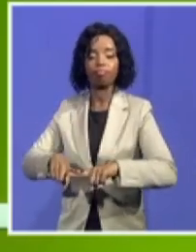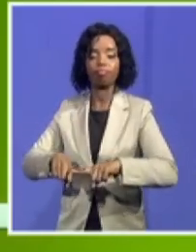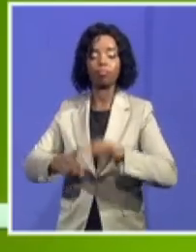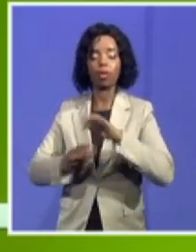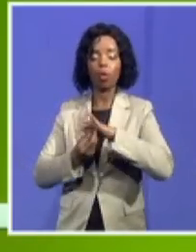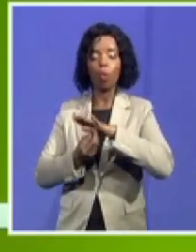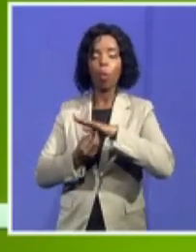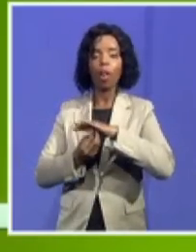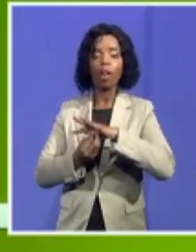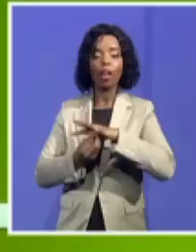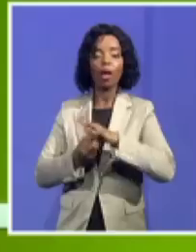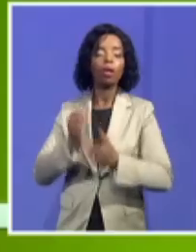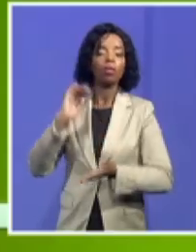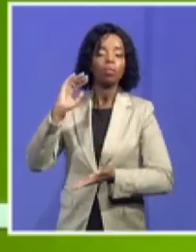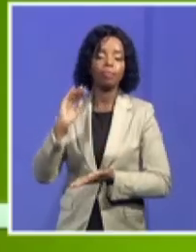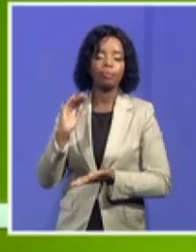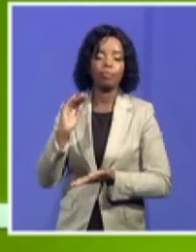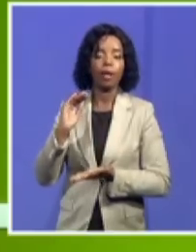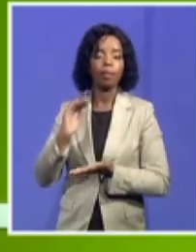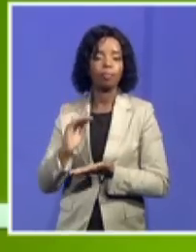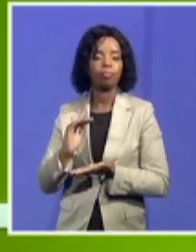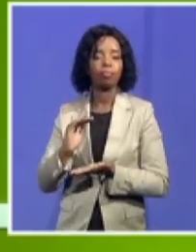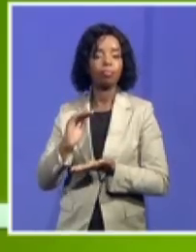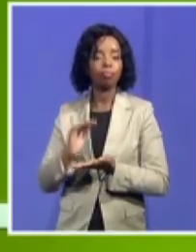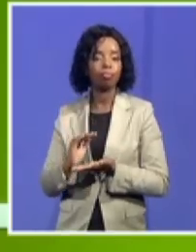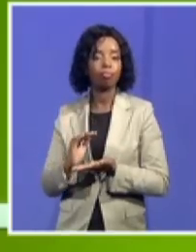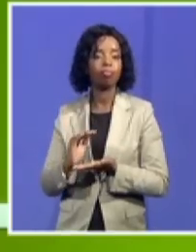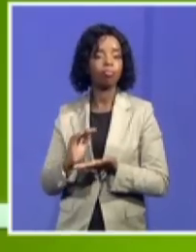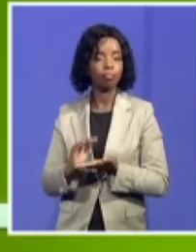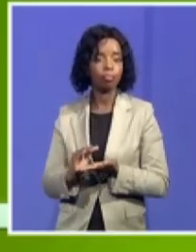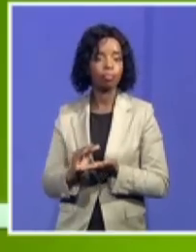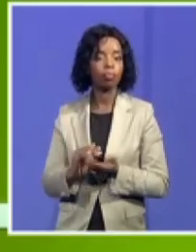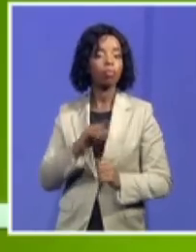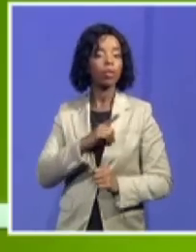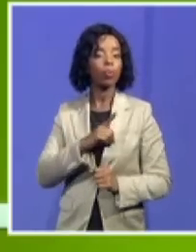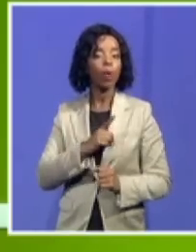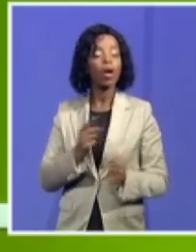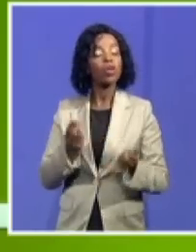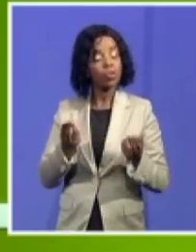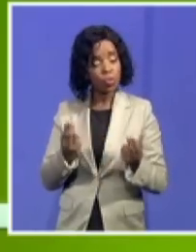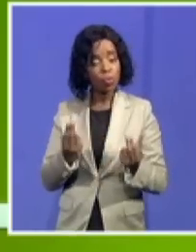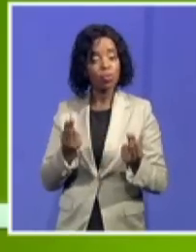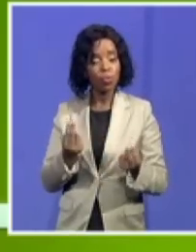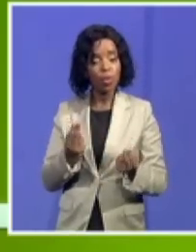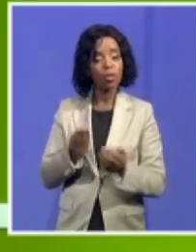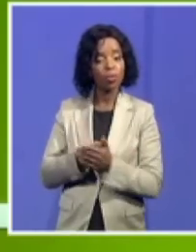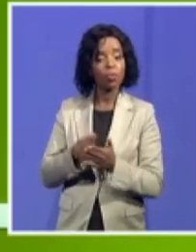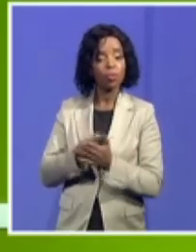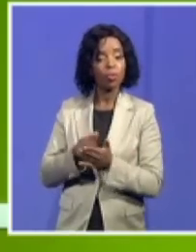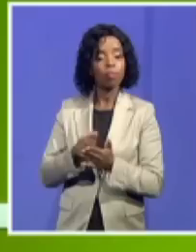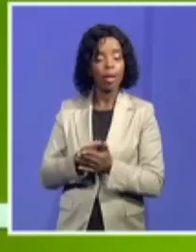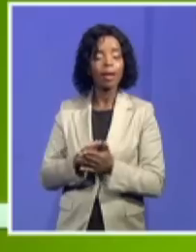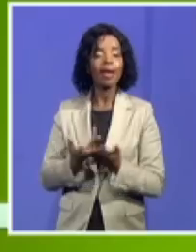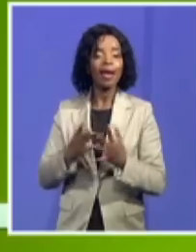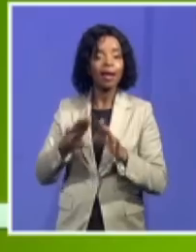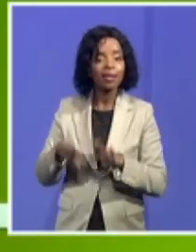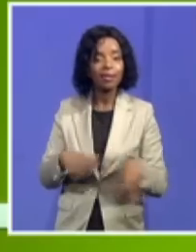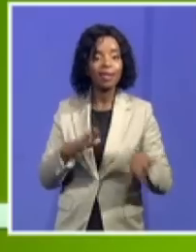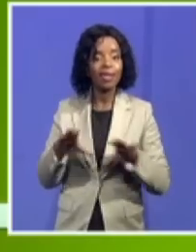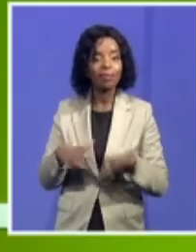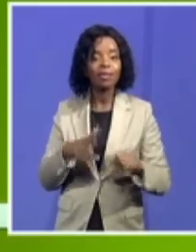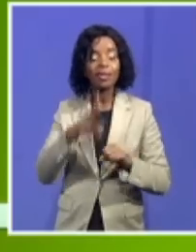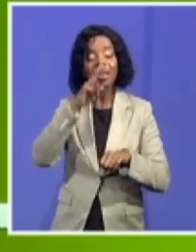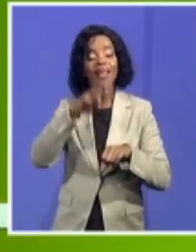time, pathways towards new economic activity needed to be created for workers